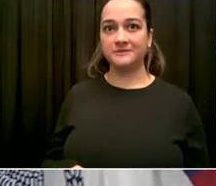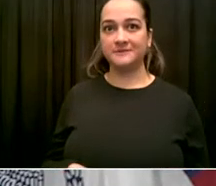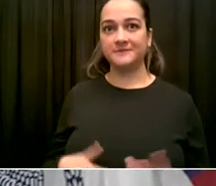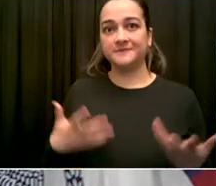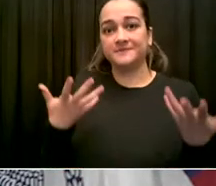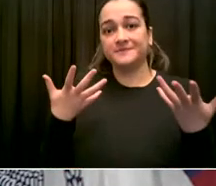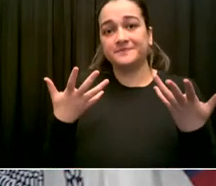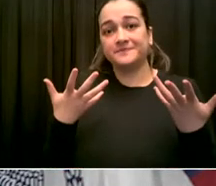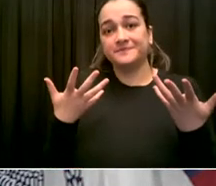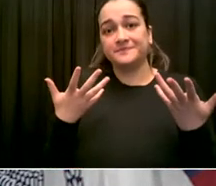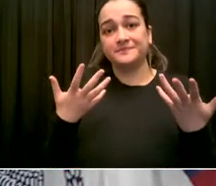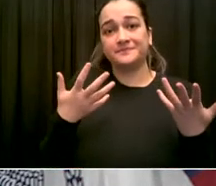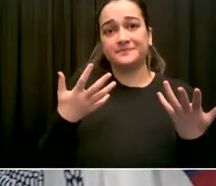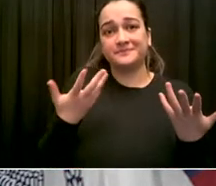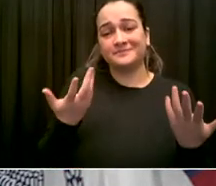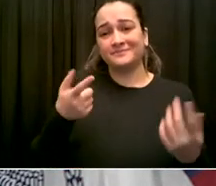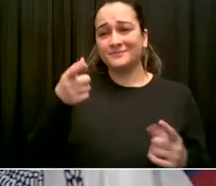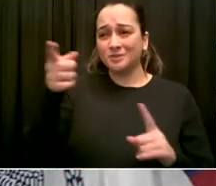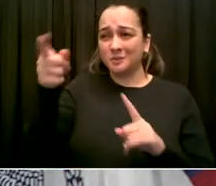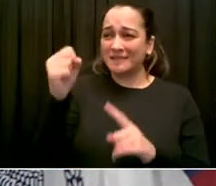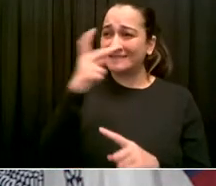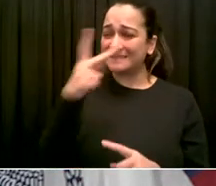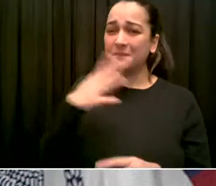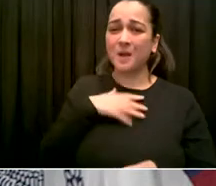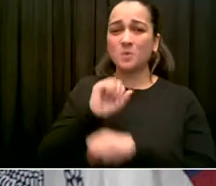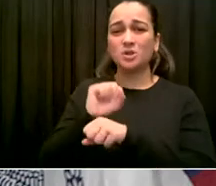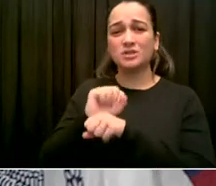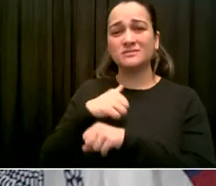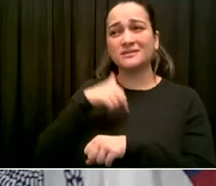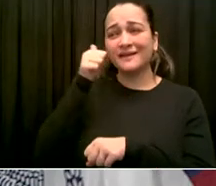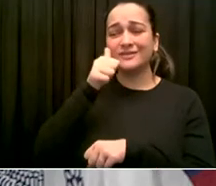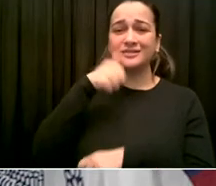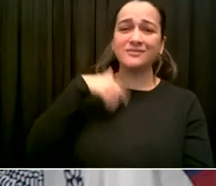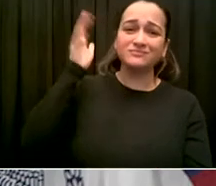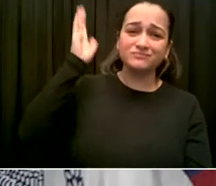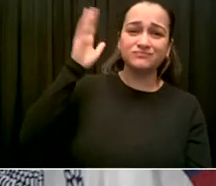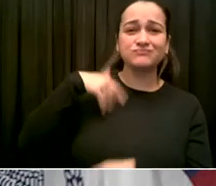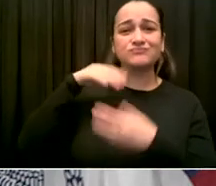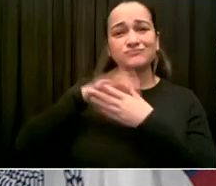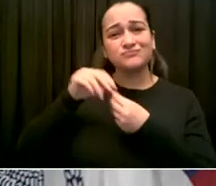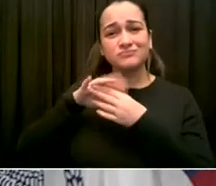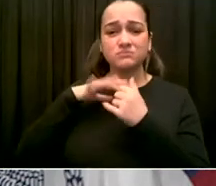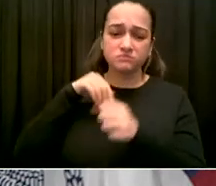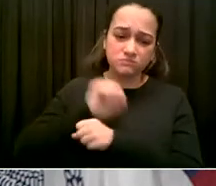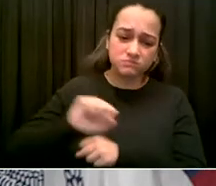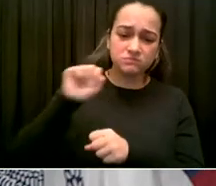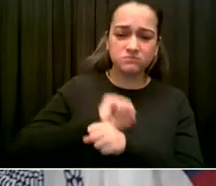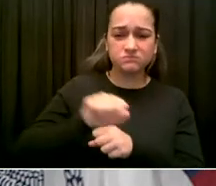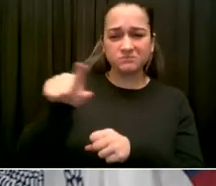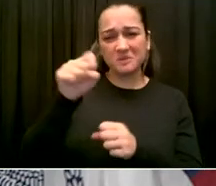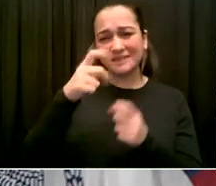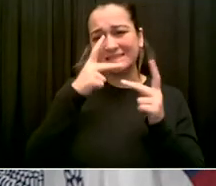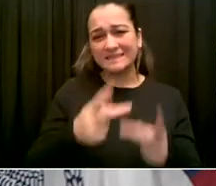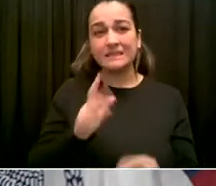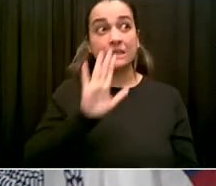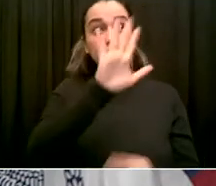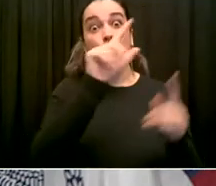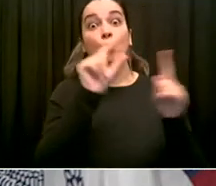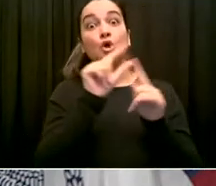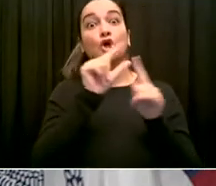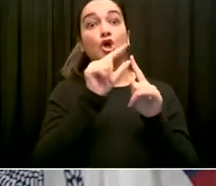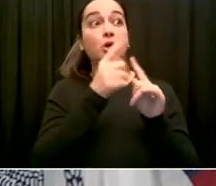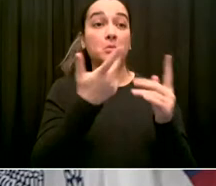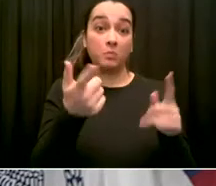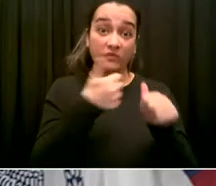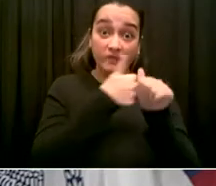I'm deeply committed to leading us in this recovery, and that's what I'm about. I'm not going to focus on petty